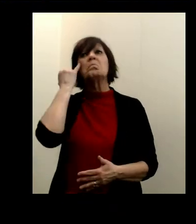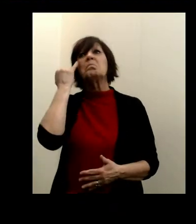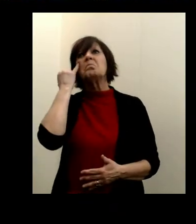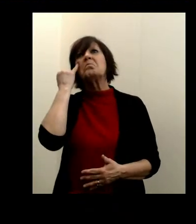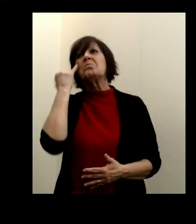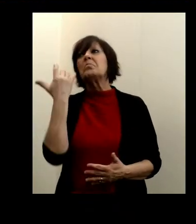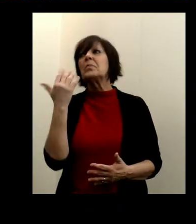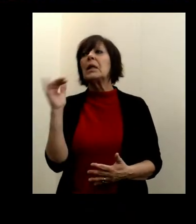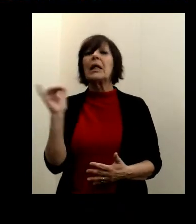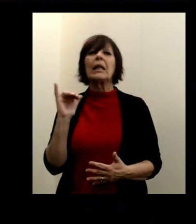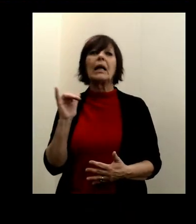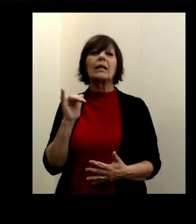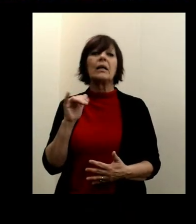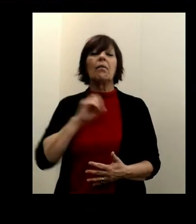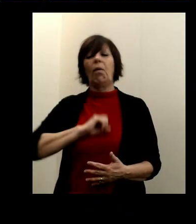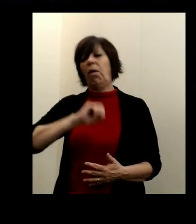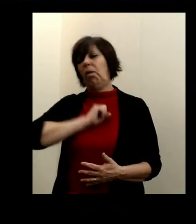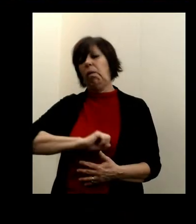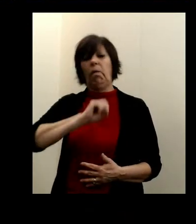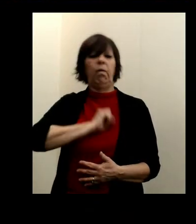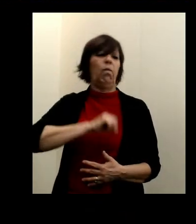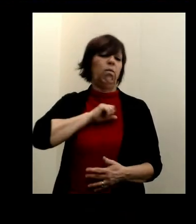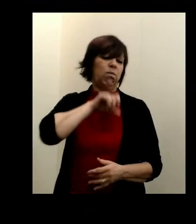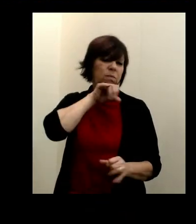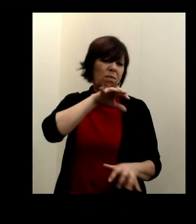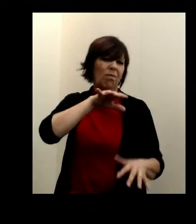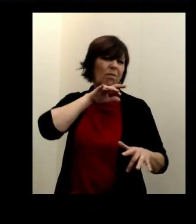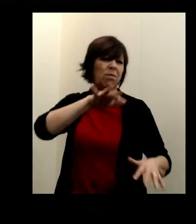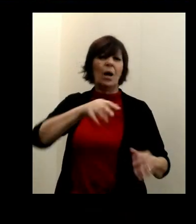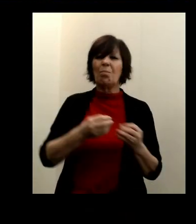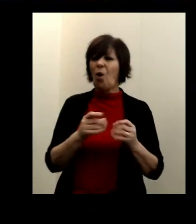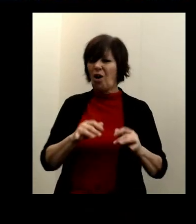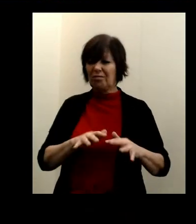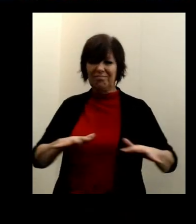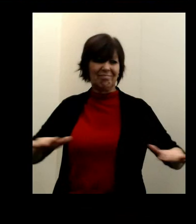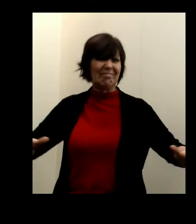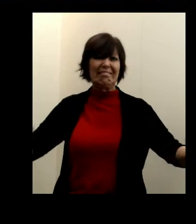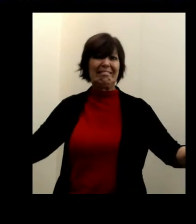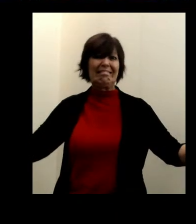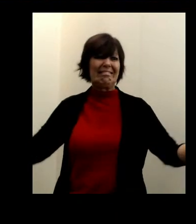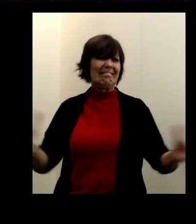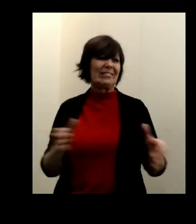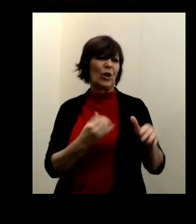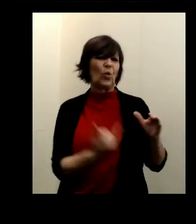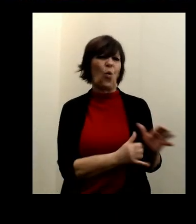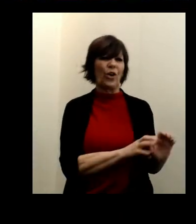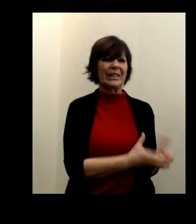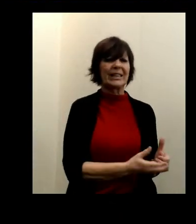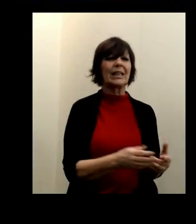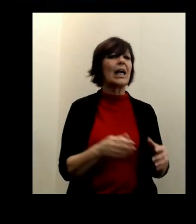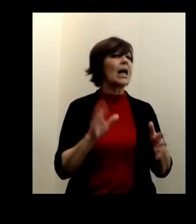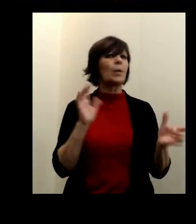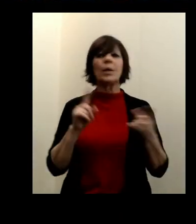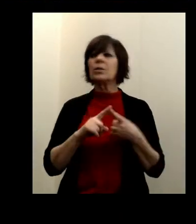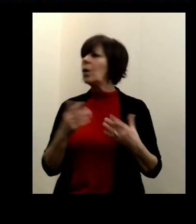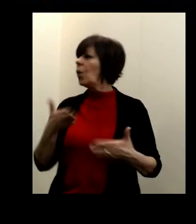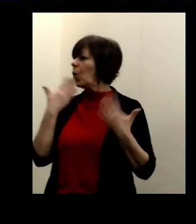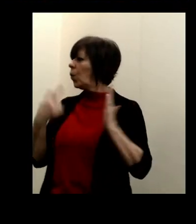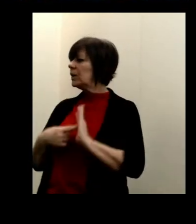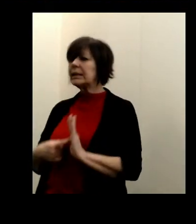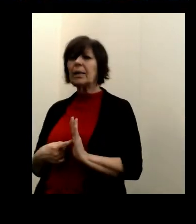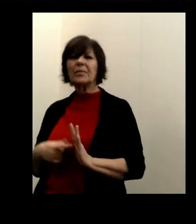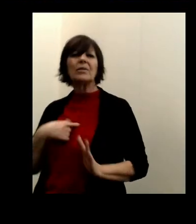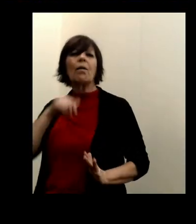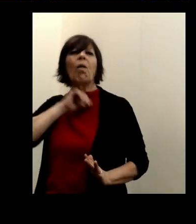was like hacking, coughing, we might be more aggressive about quarantine than compared to if the case was